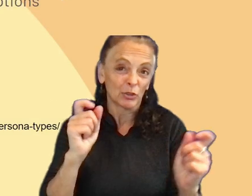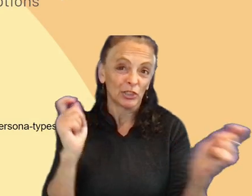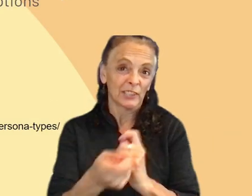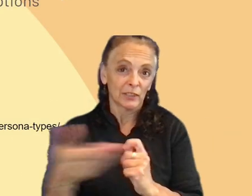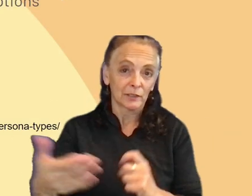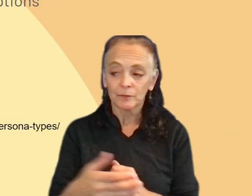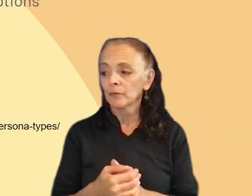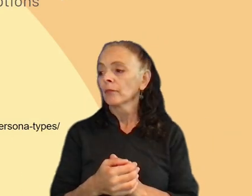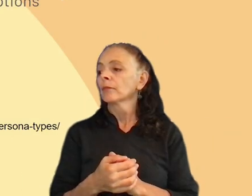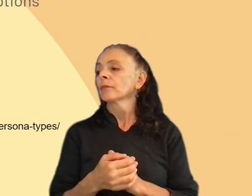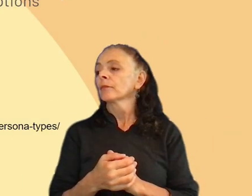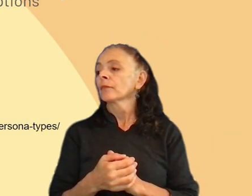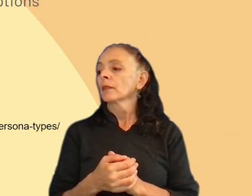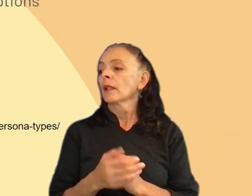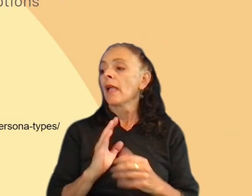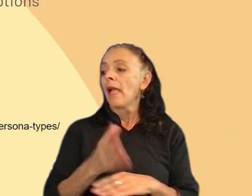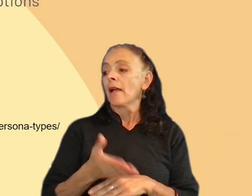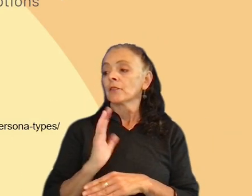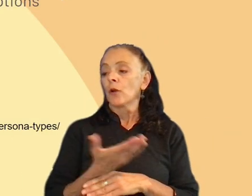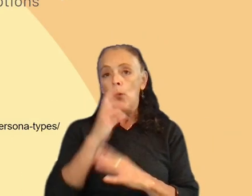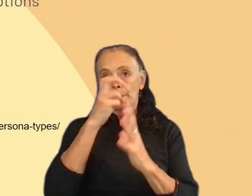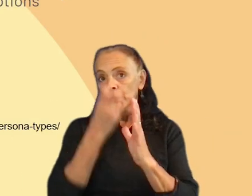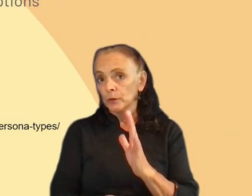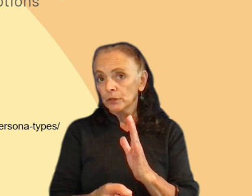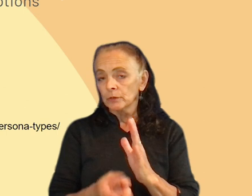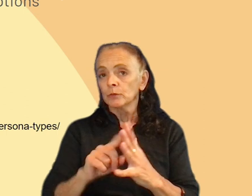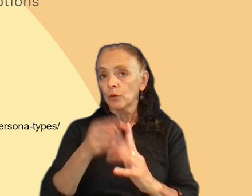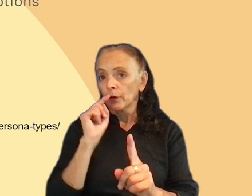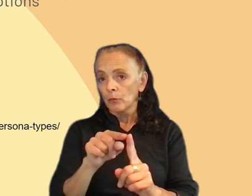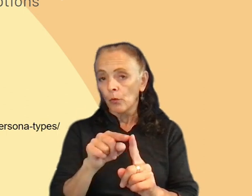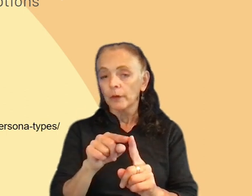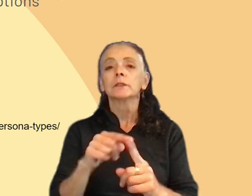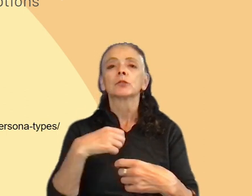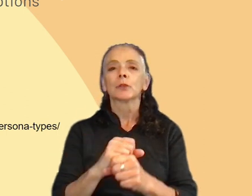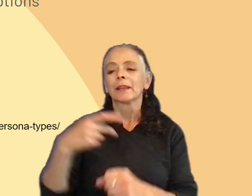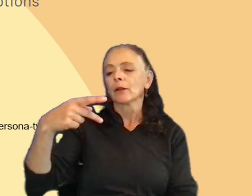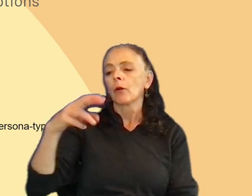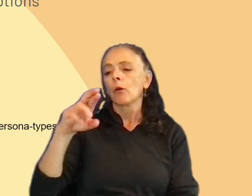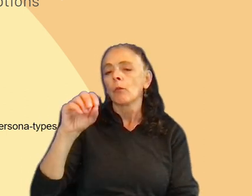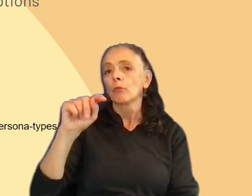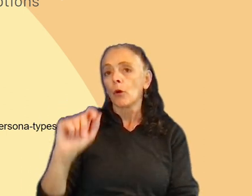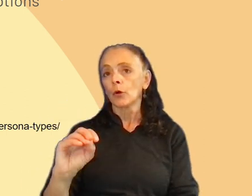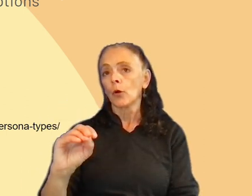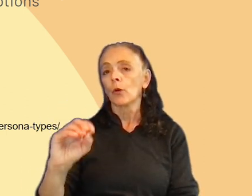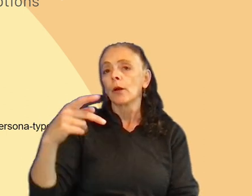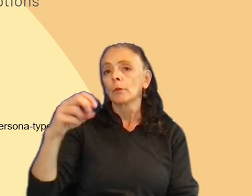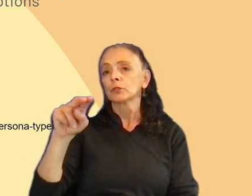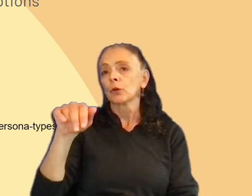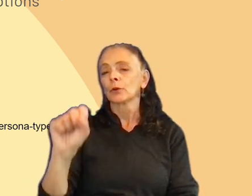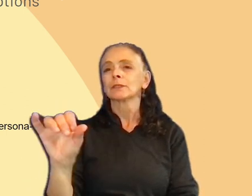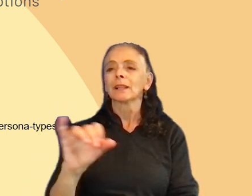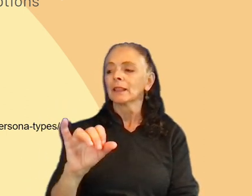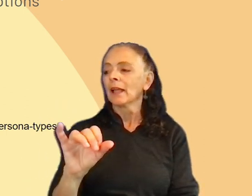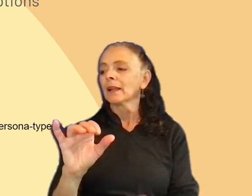then ours although after our immersion the starting point was creating proto personas broad personas are lightweight